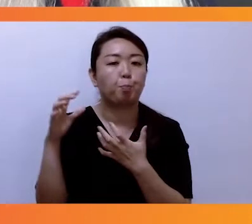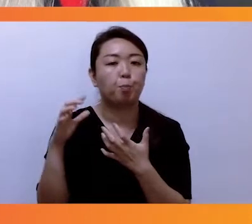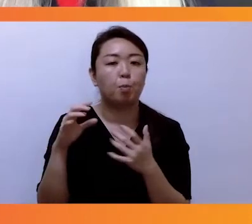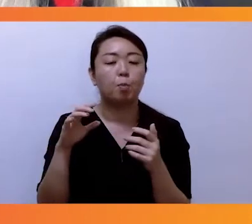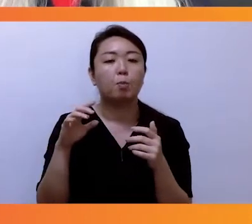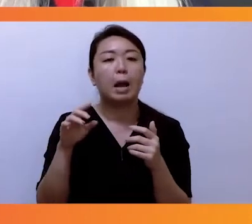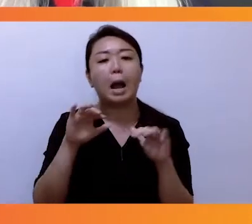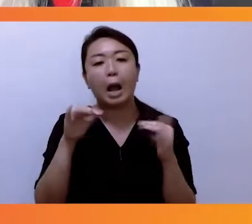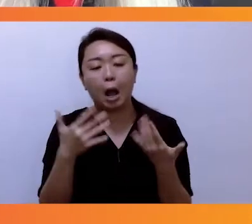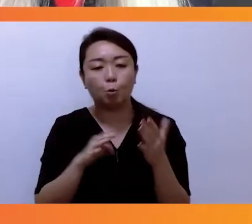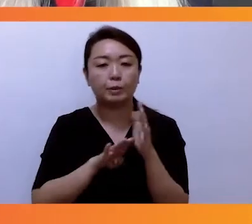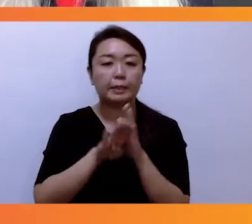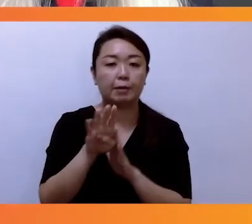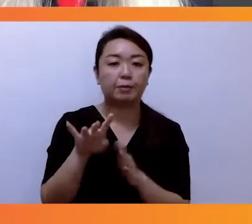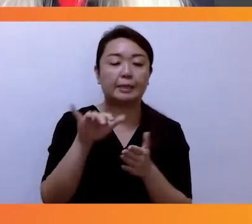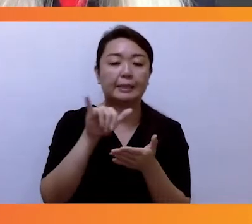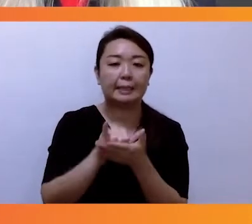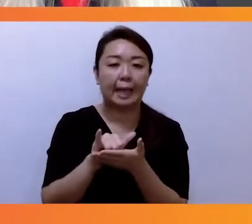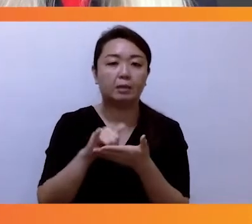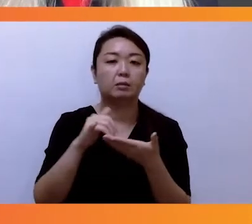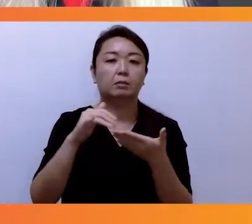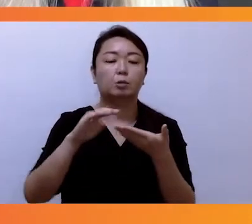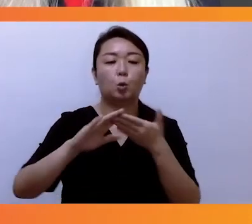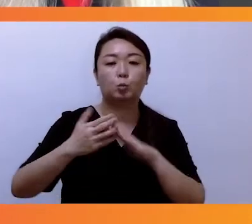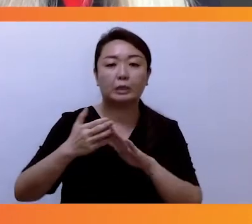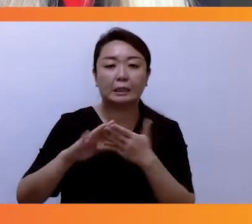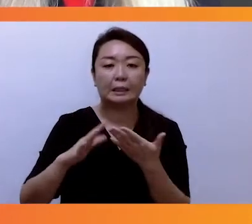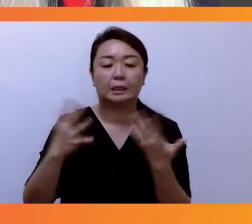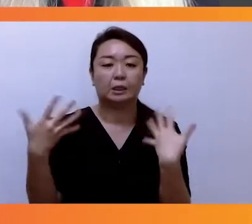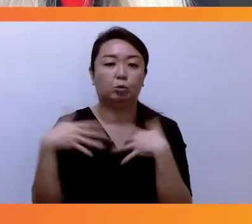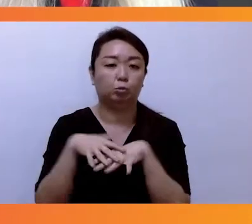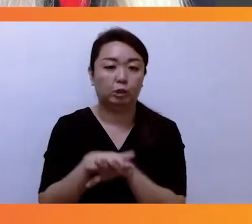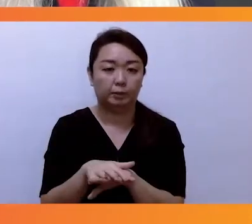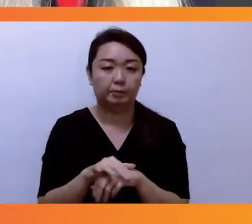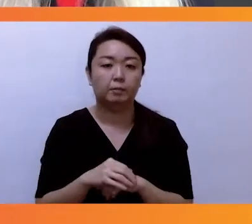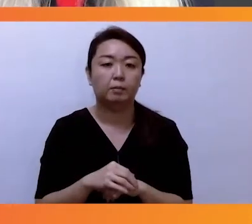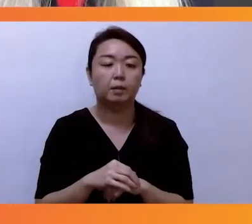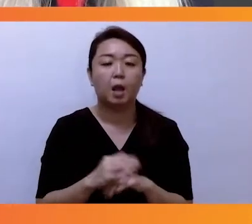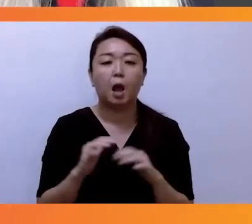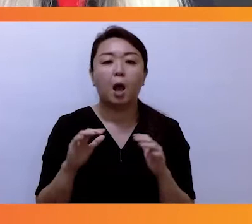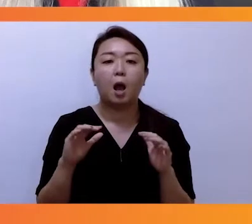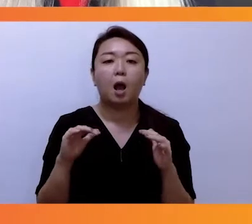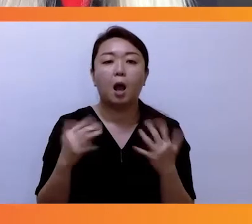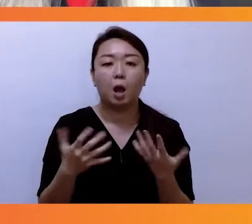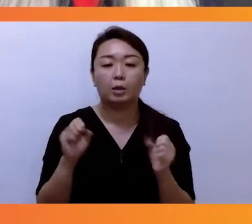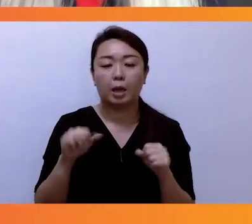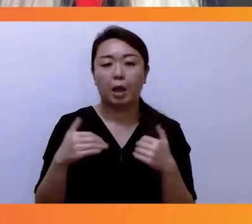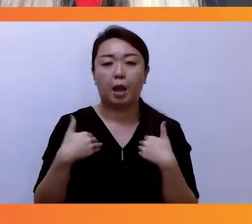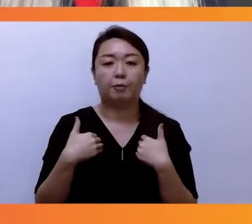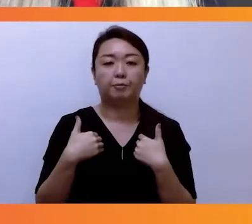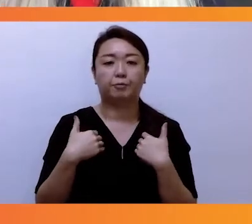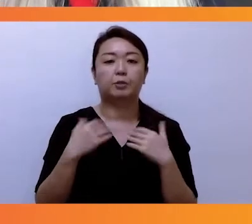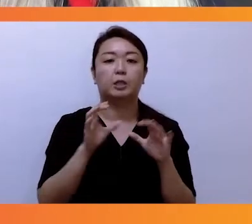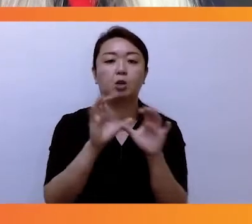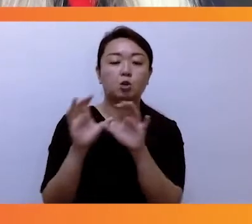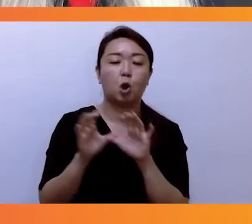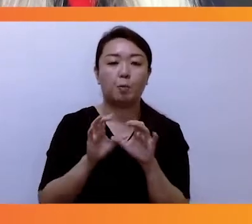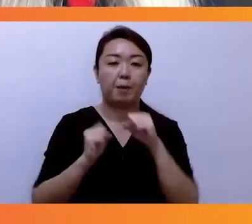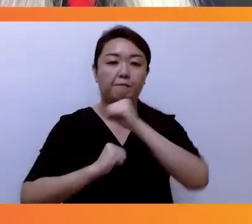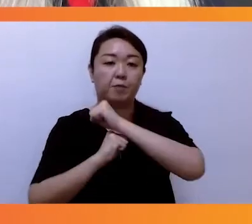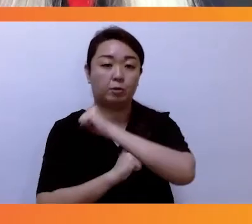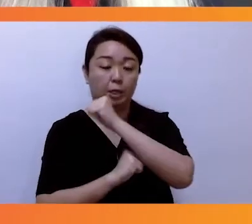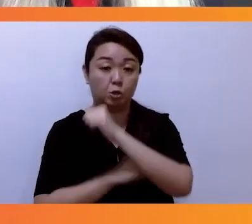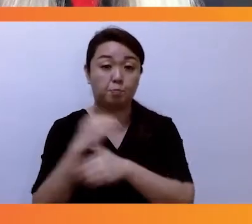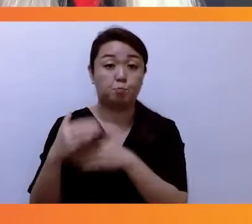brainstorm how we're going to develop that grassroots integration. We can take a look at the common